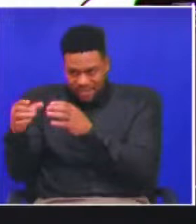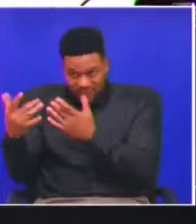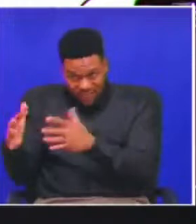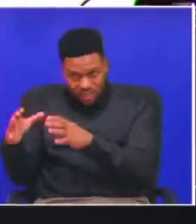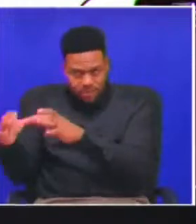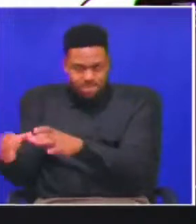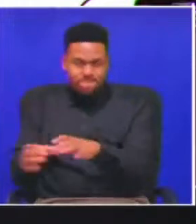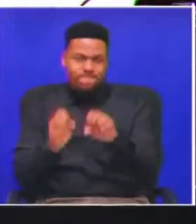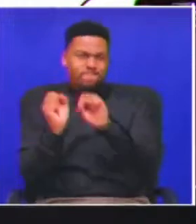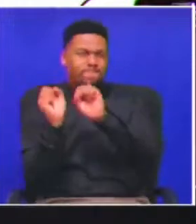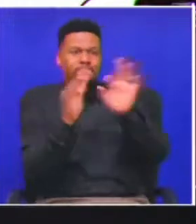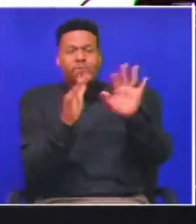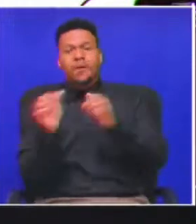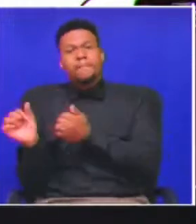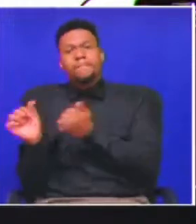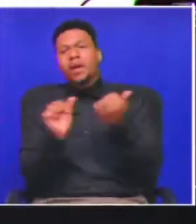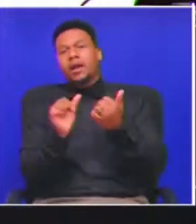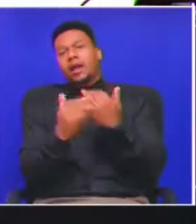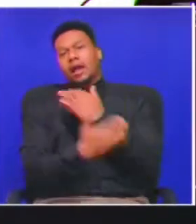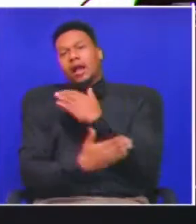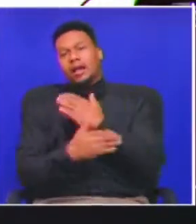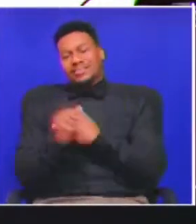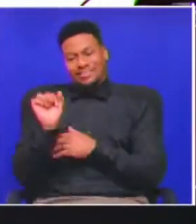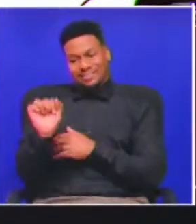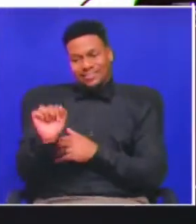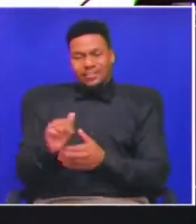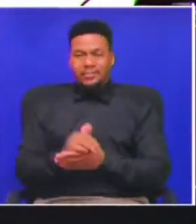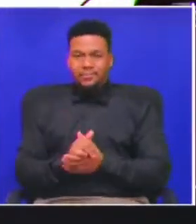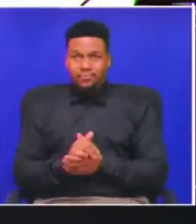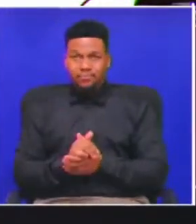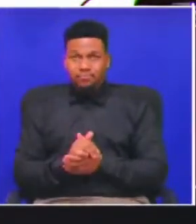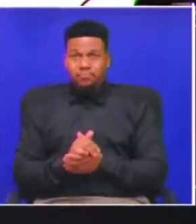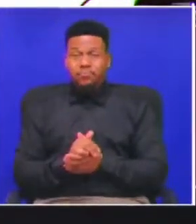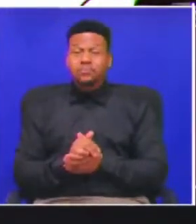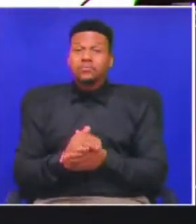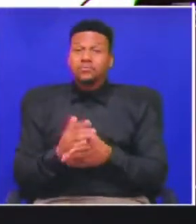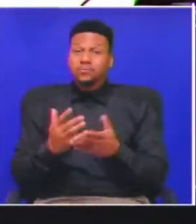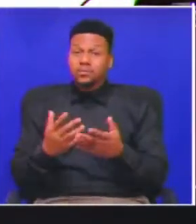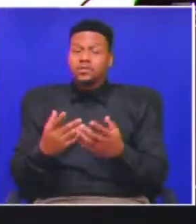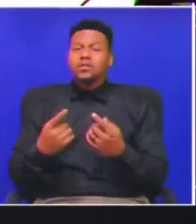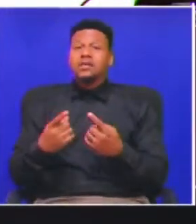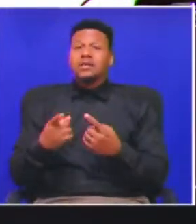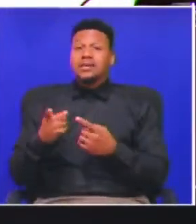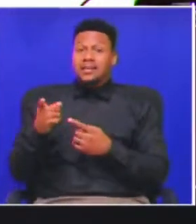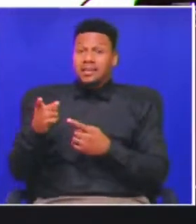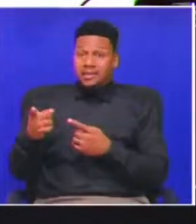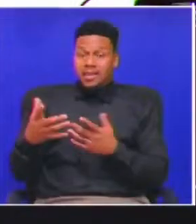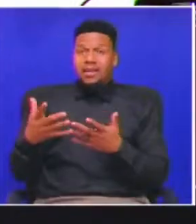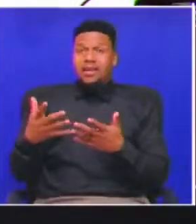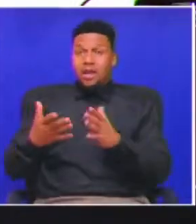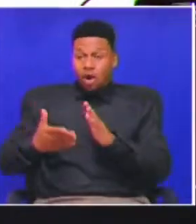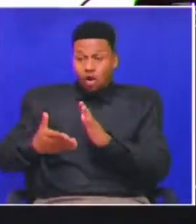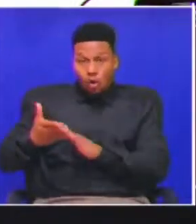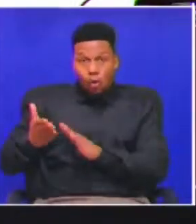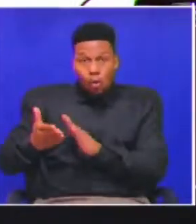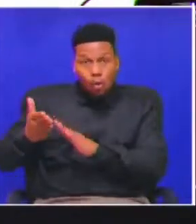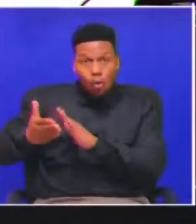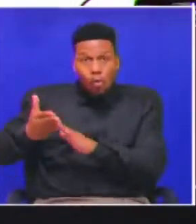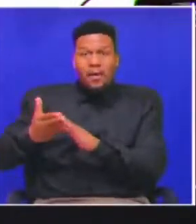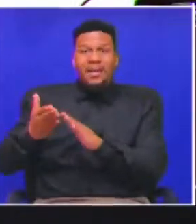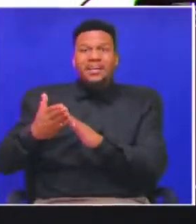through intelligence-driven joint operations planned and executed by the Department of Home Affairs